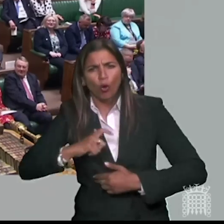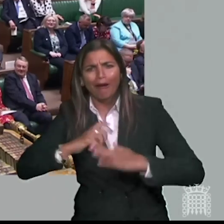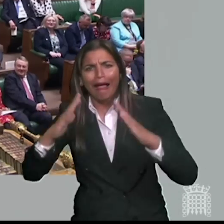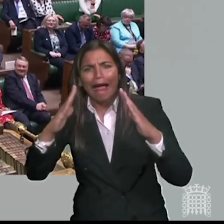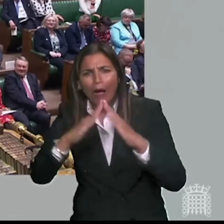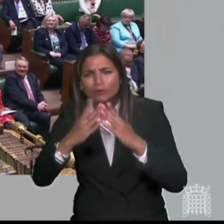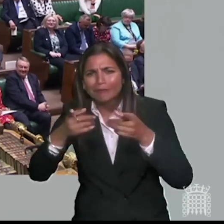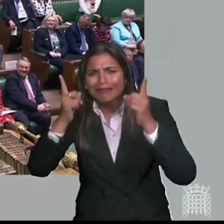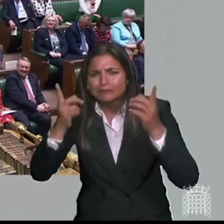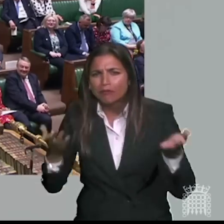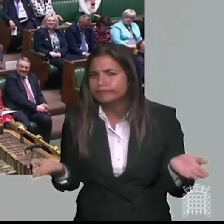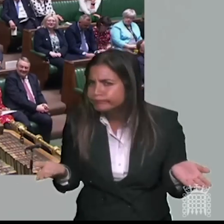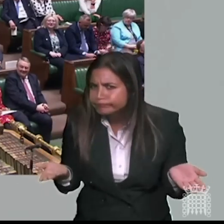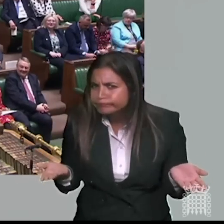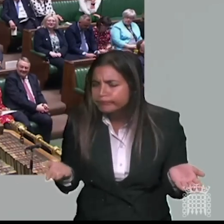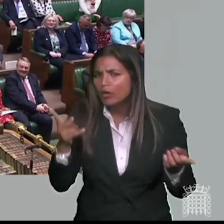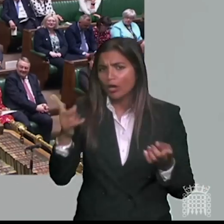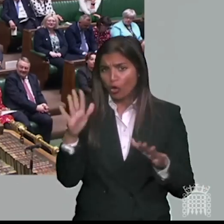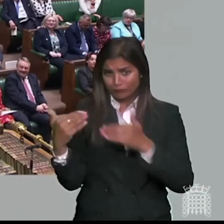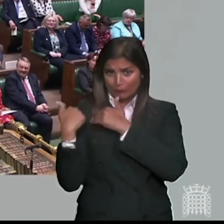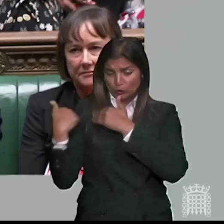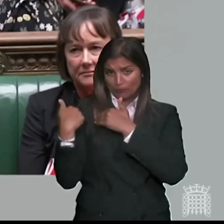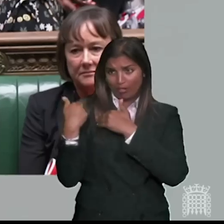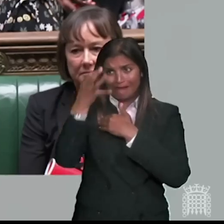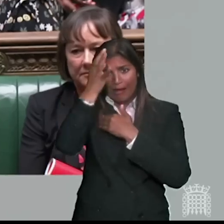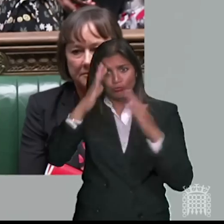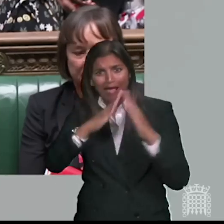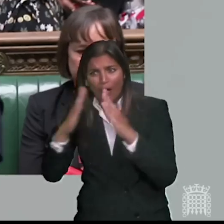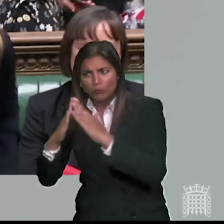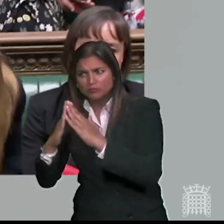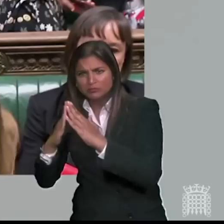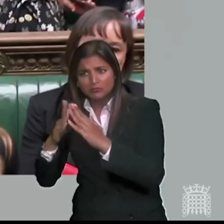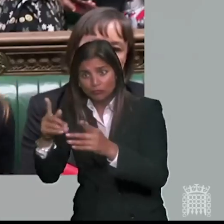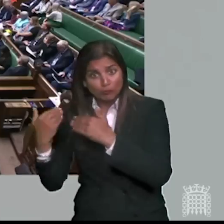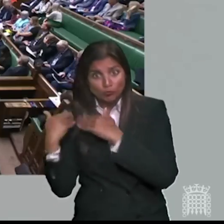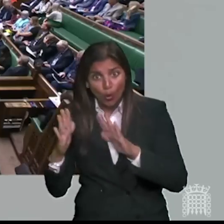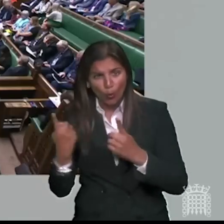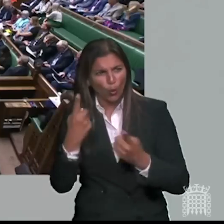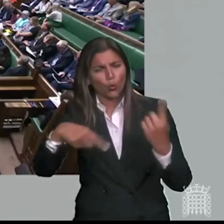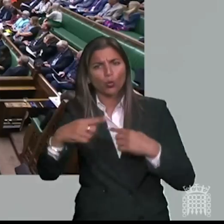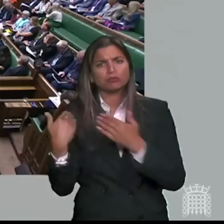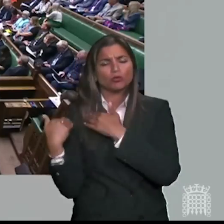if council housing isn't her responsibility, whose is it?